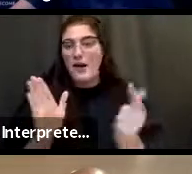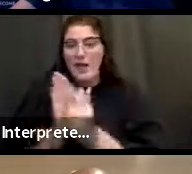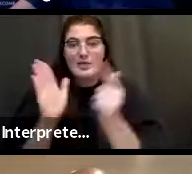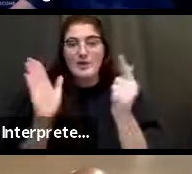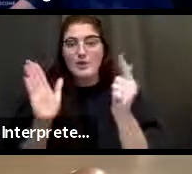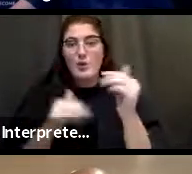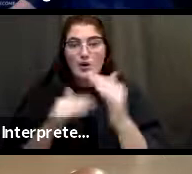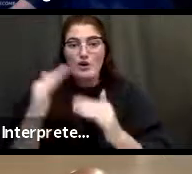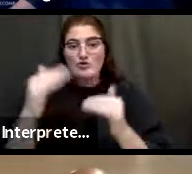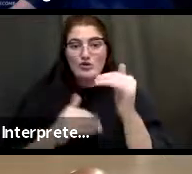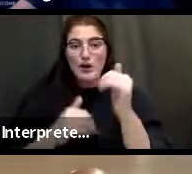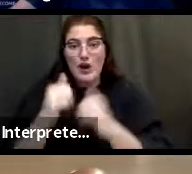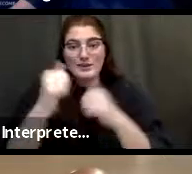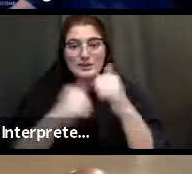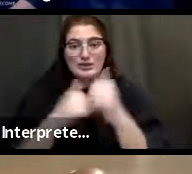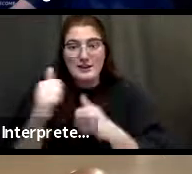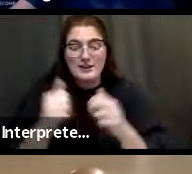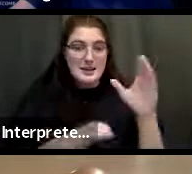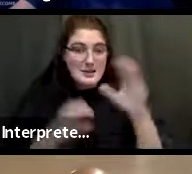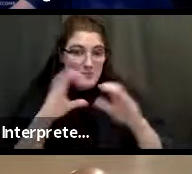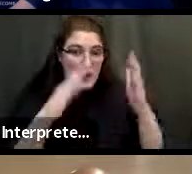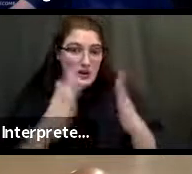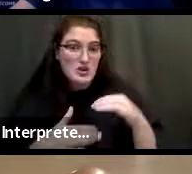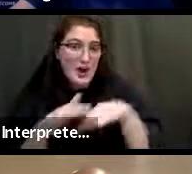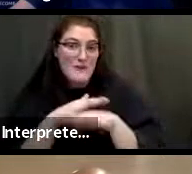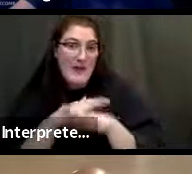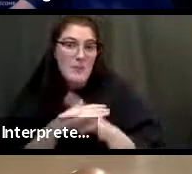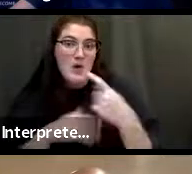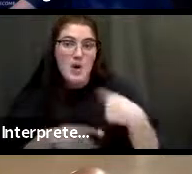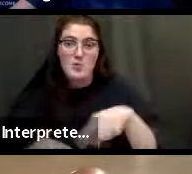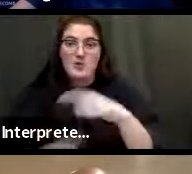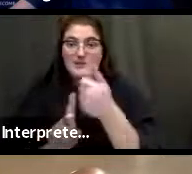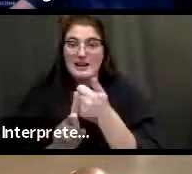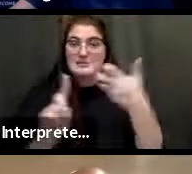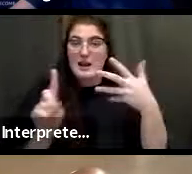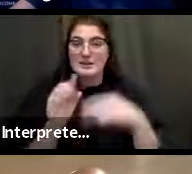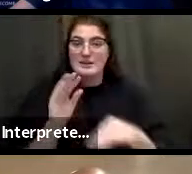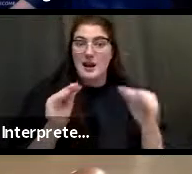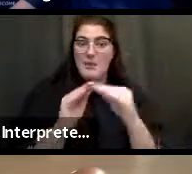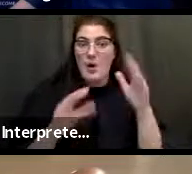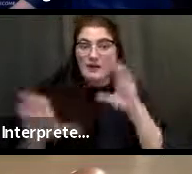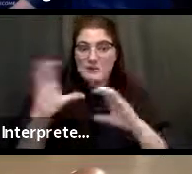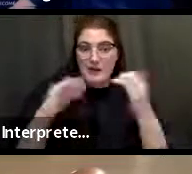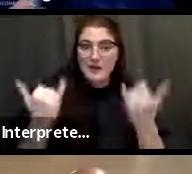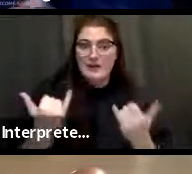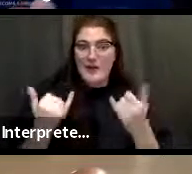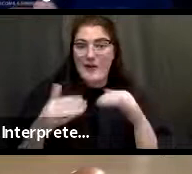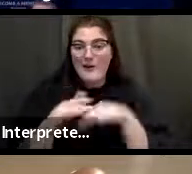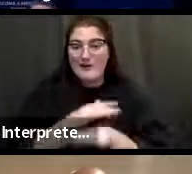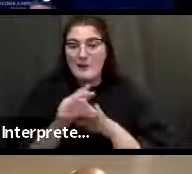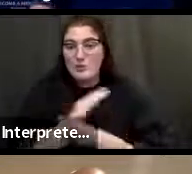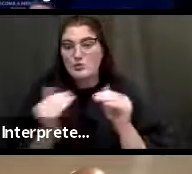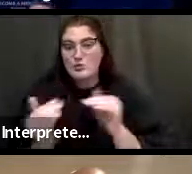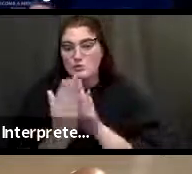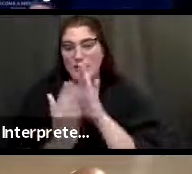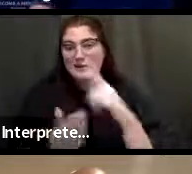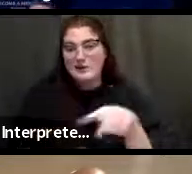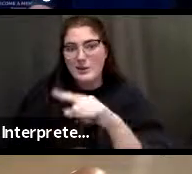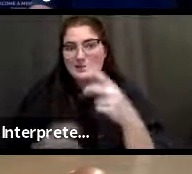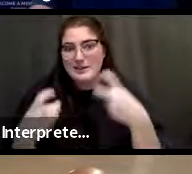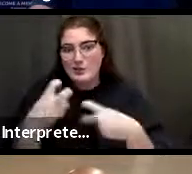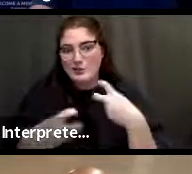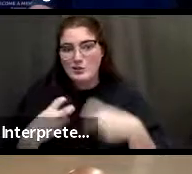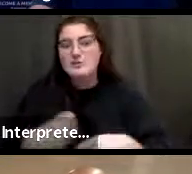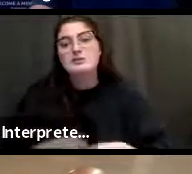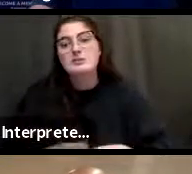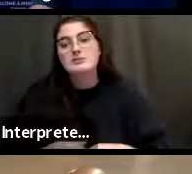inspectors are available. In fact, we've expanded the number of inspectors available to address those issues.